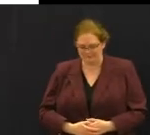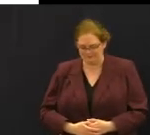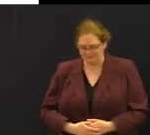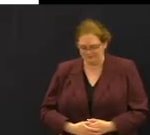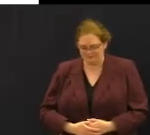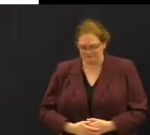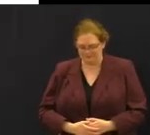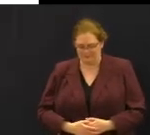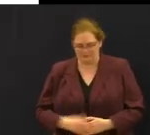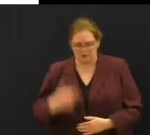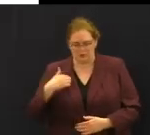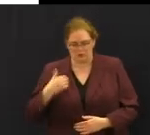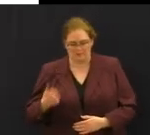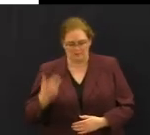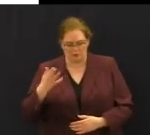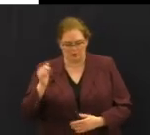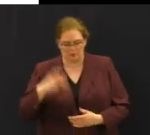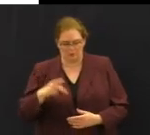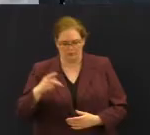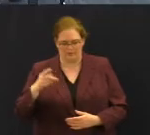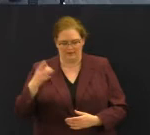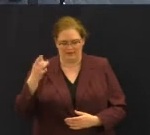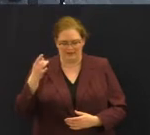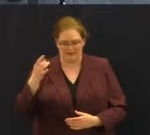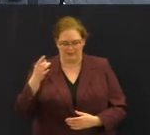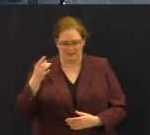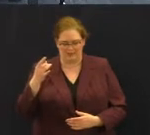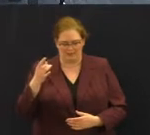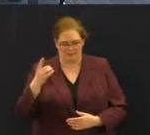Is there a motion to approve 18?